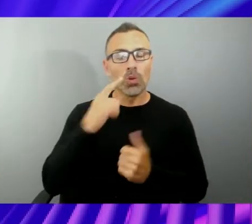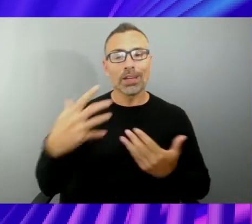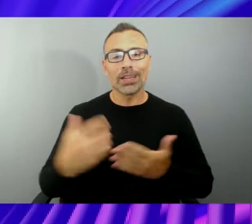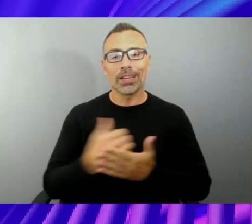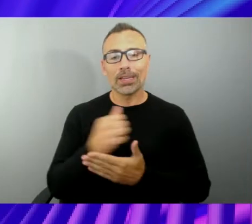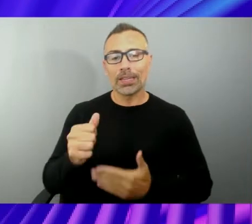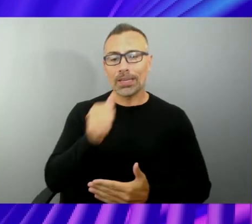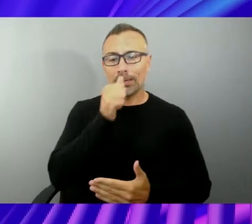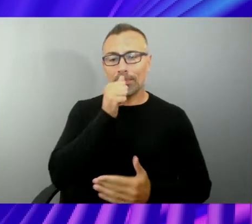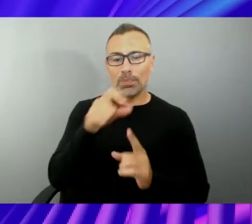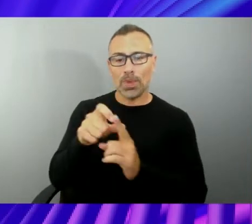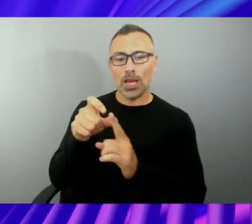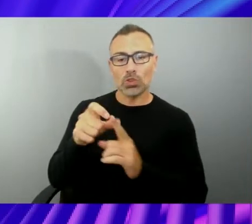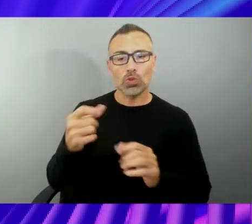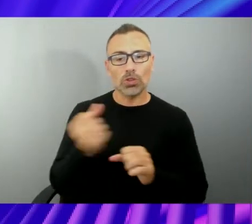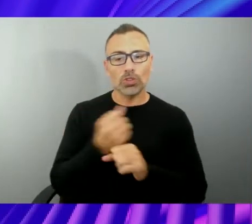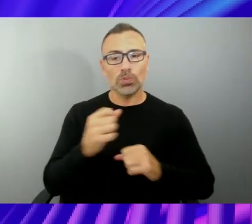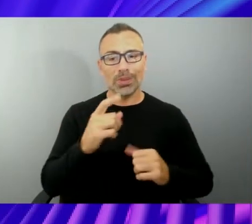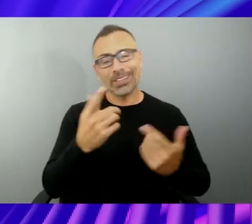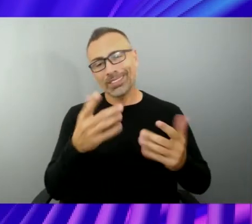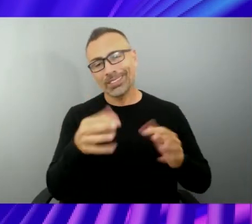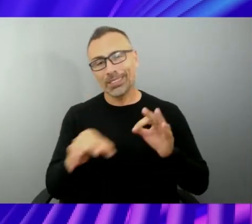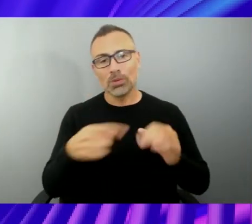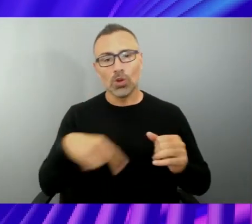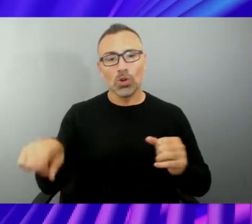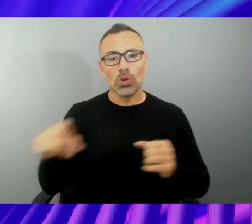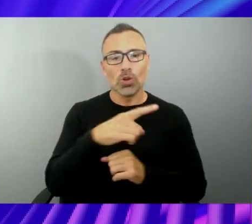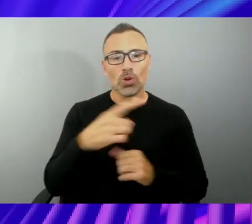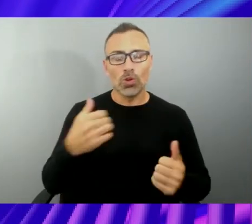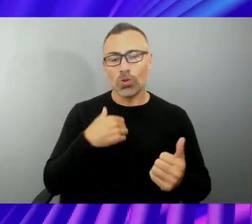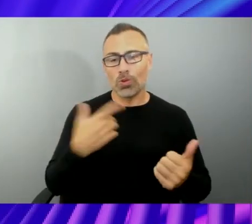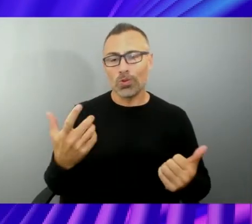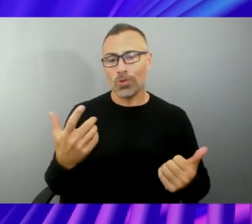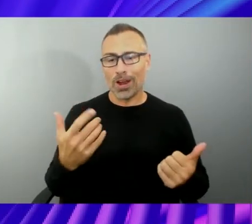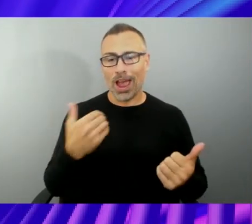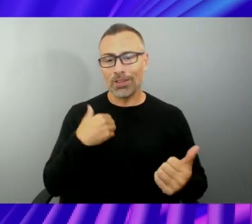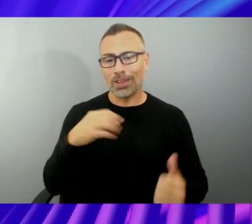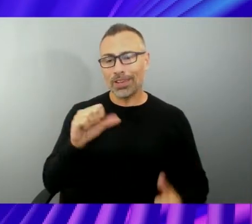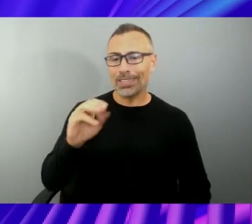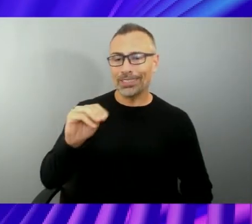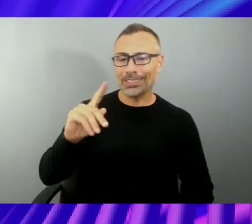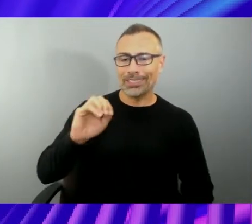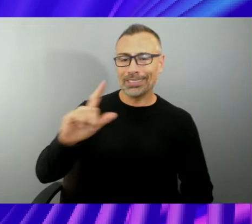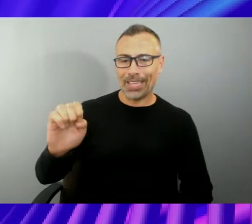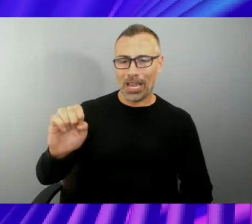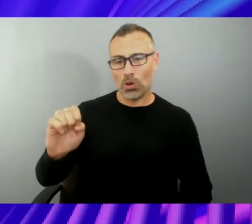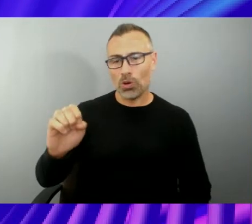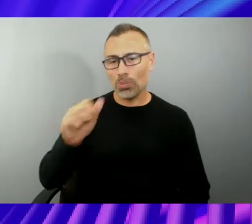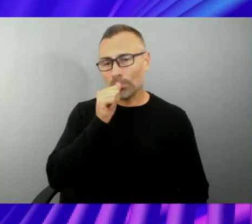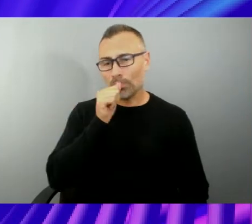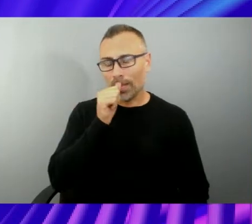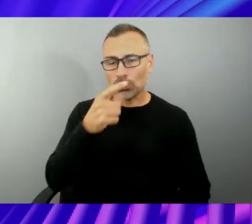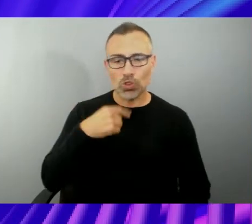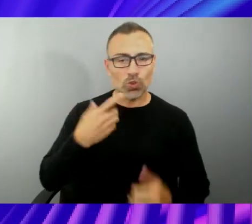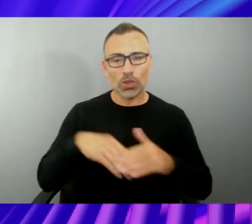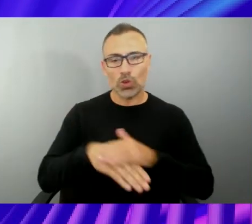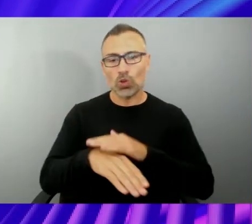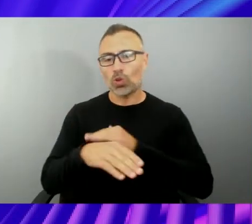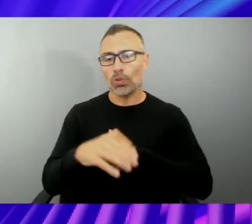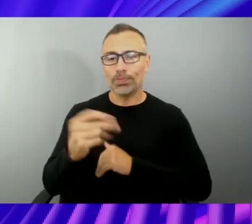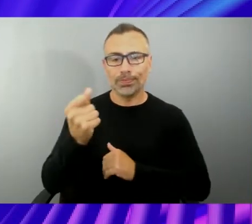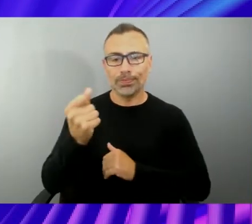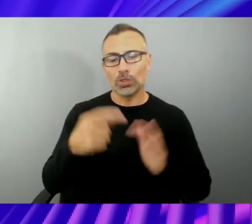simple. We are setting some sample password so that we can right away jump on to start using it. Yeah. This is basically Okta